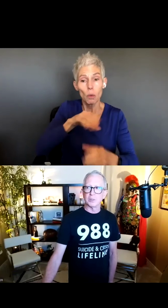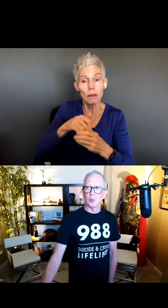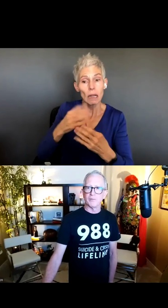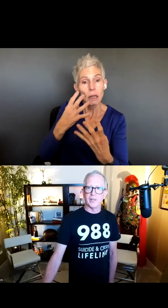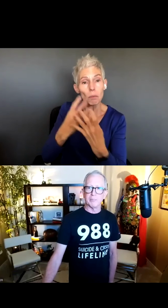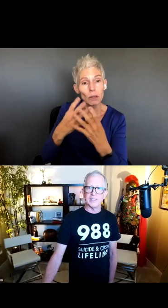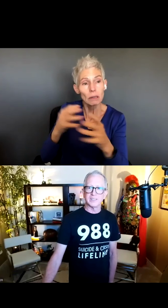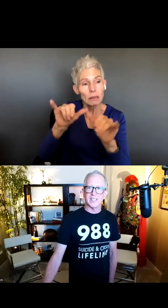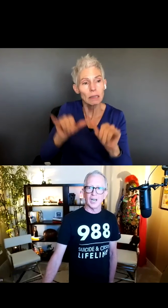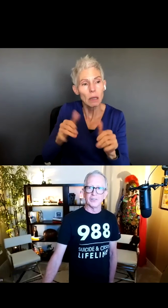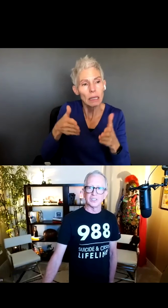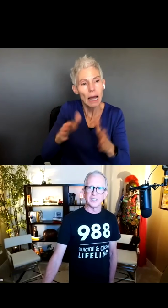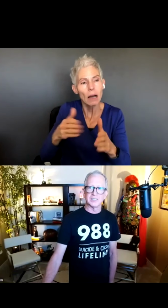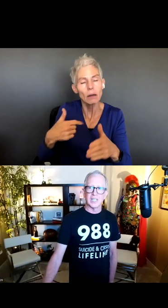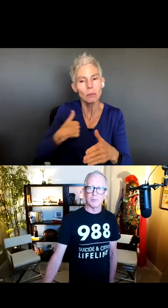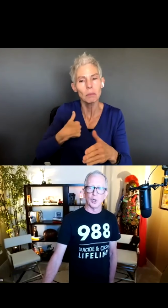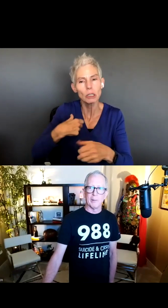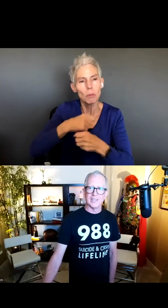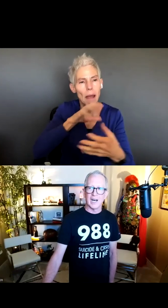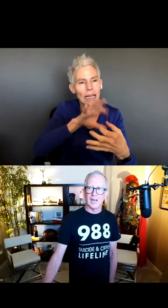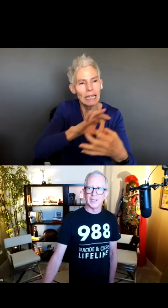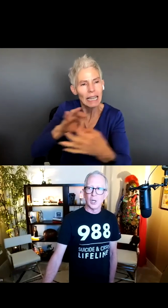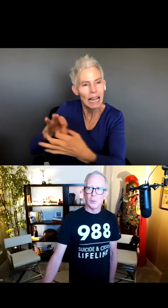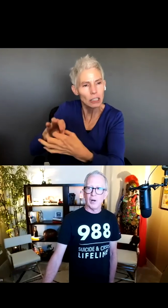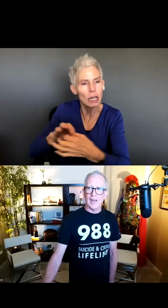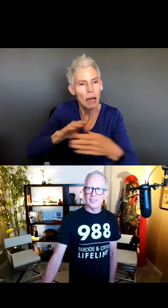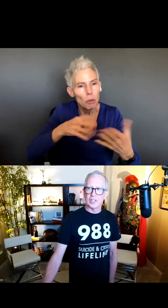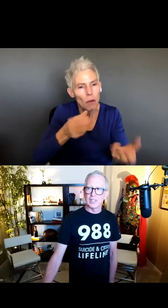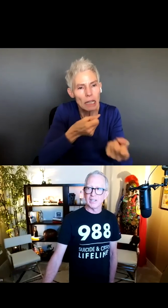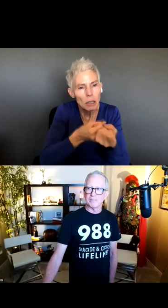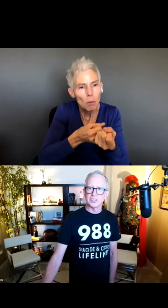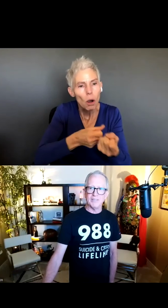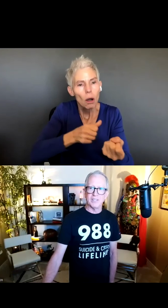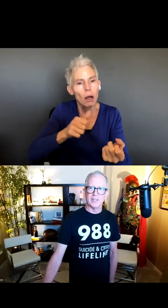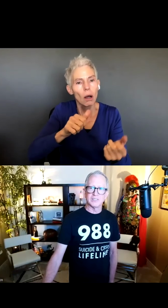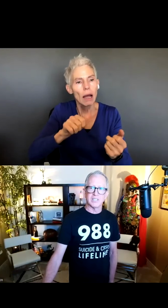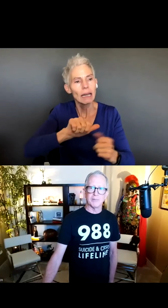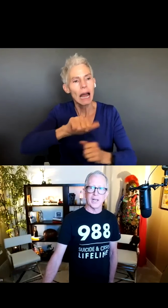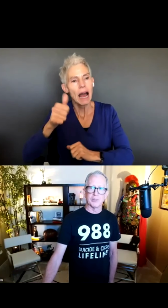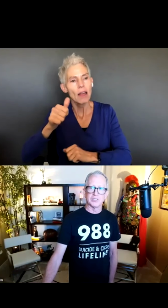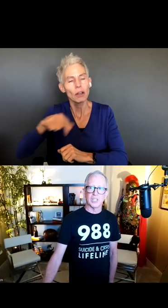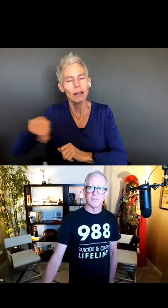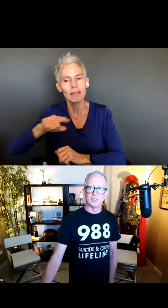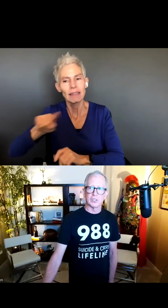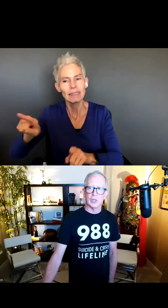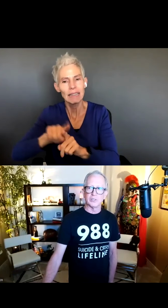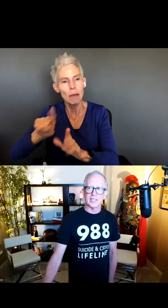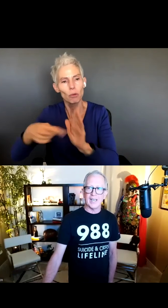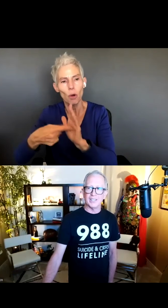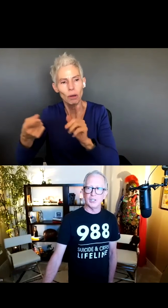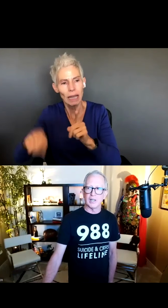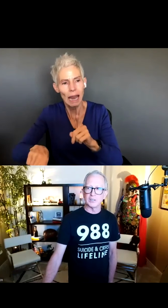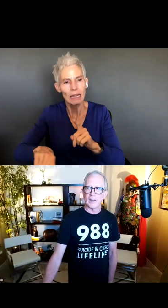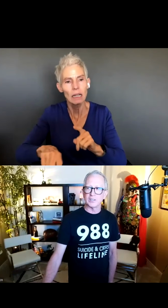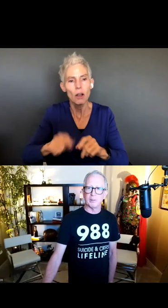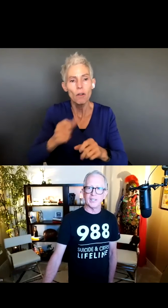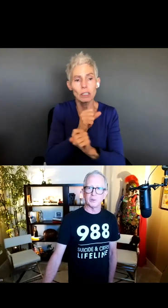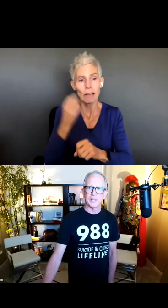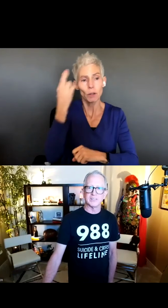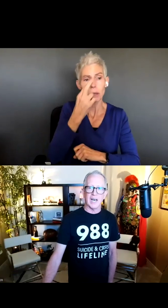provide support for inmates that others in this same role may not. While ethically and for safety reasons, I'm not able to self-disclose, I can utilize